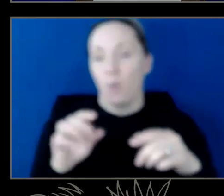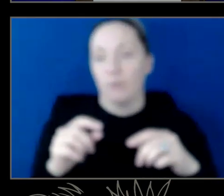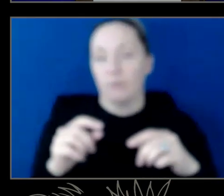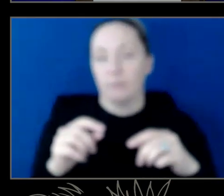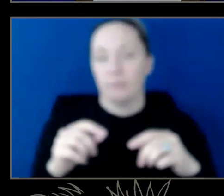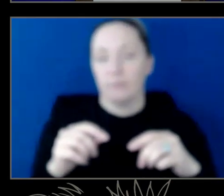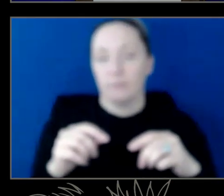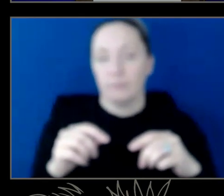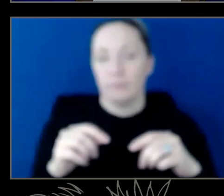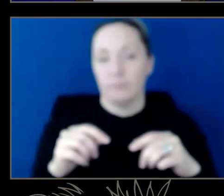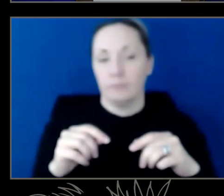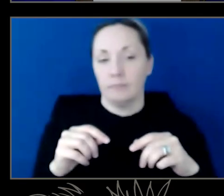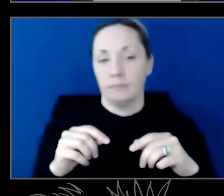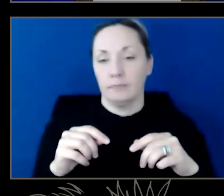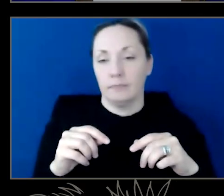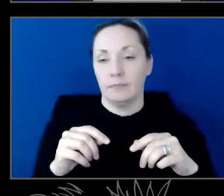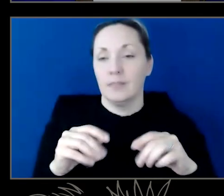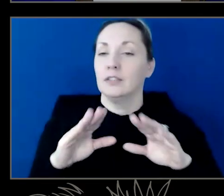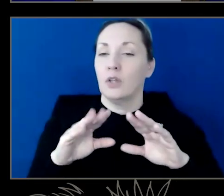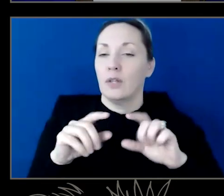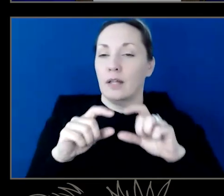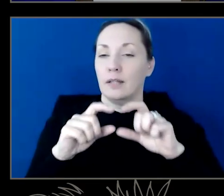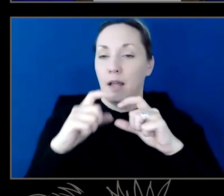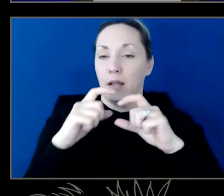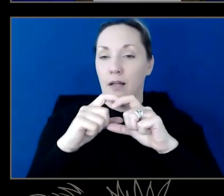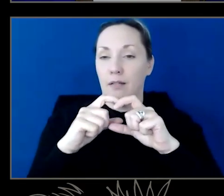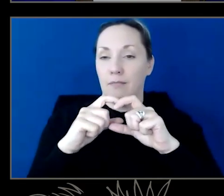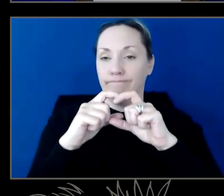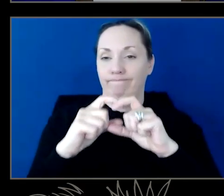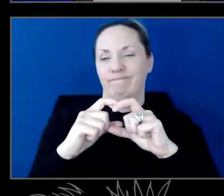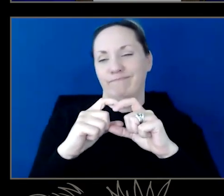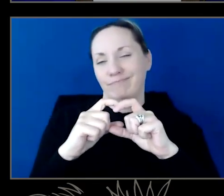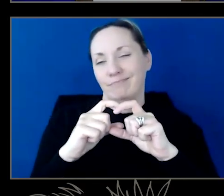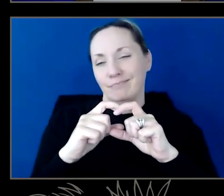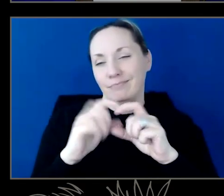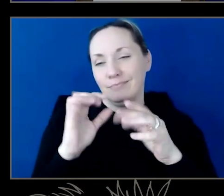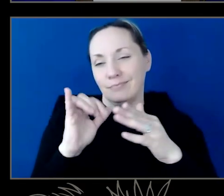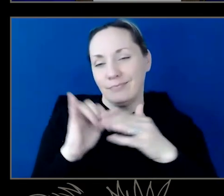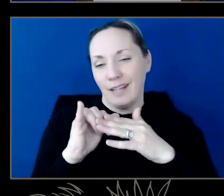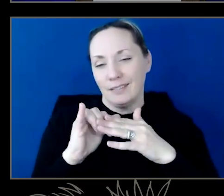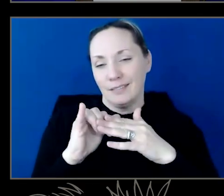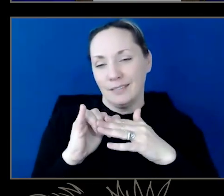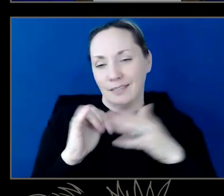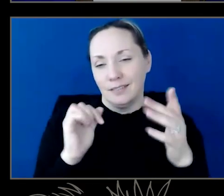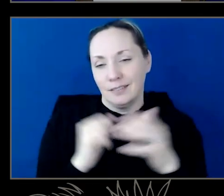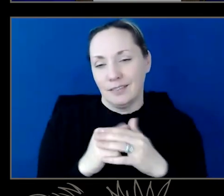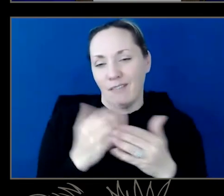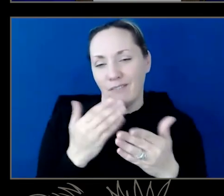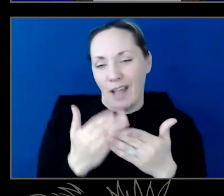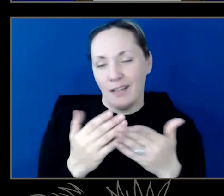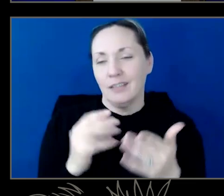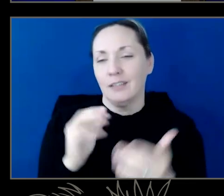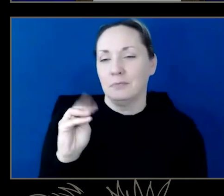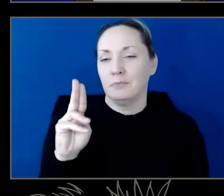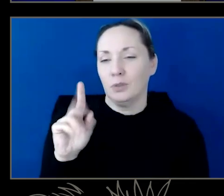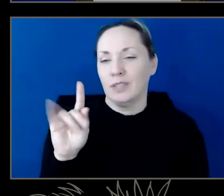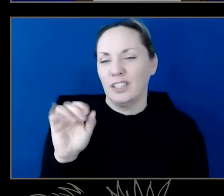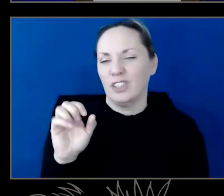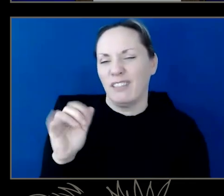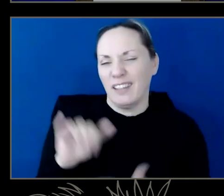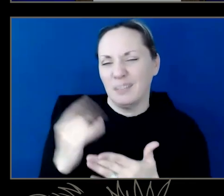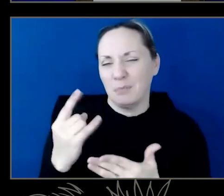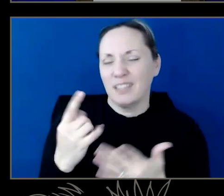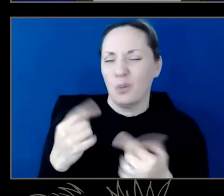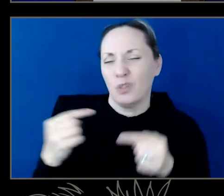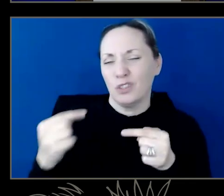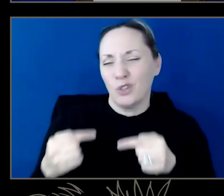the block to that place, and that's a valid mutation. So we kind of struggle with